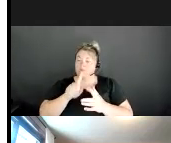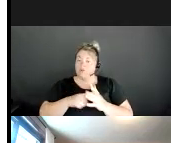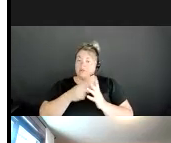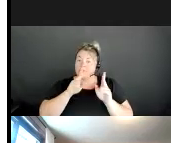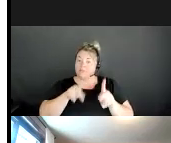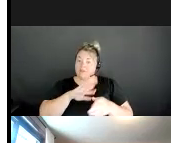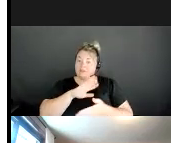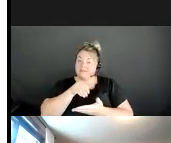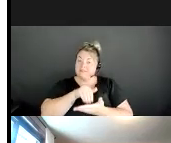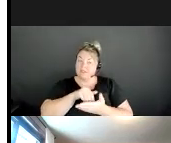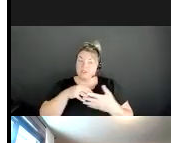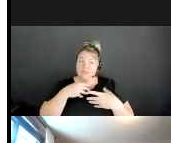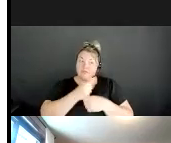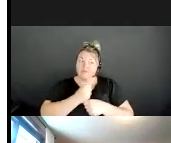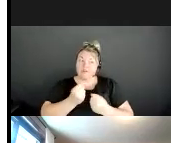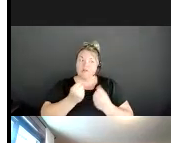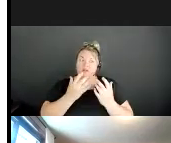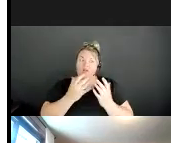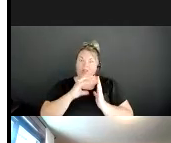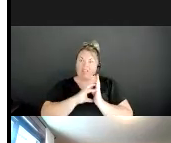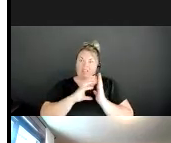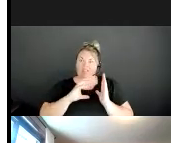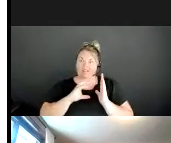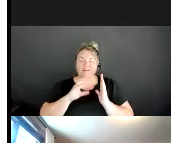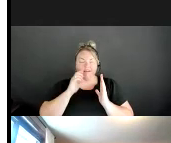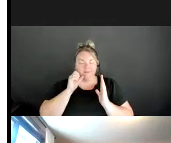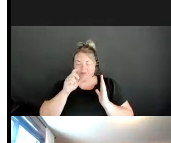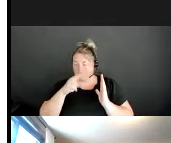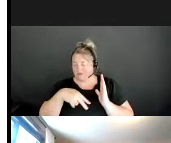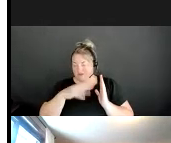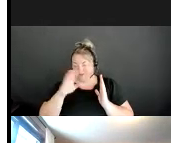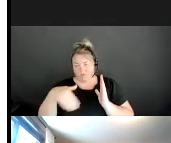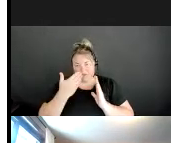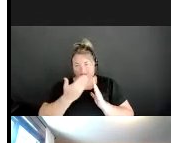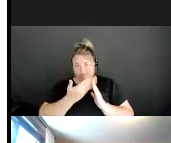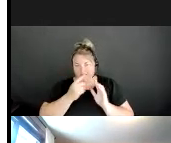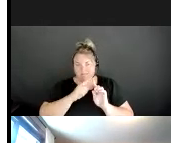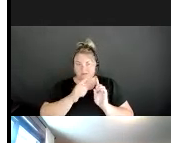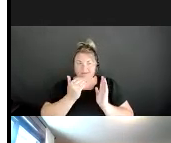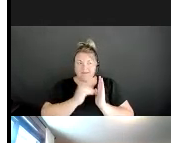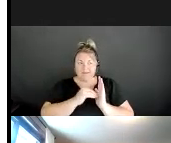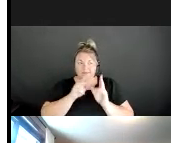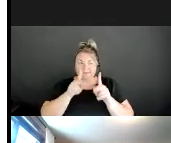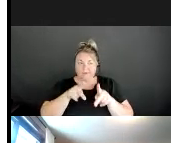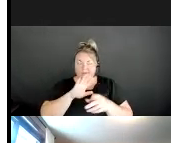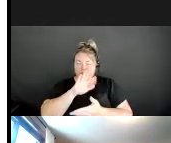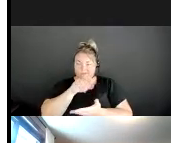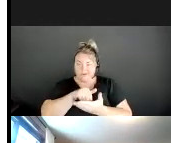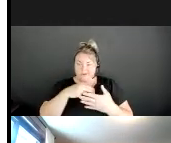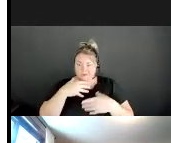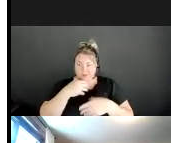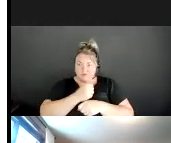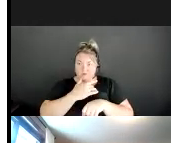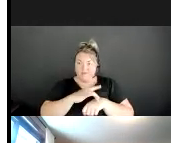There's a lot of words on the screen, and it's really little font, so I probably won't read every single one. But again, these person-centered summaries are